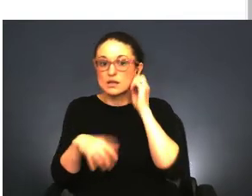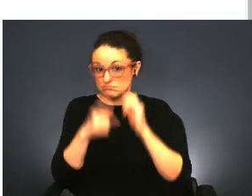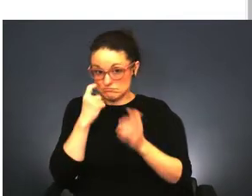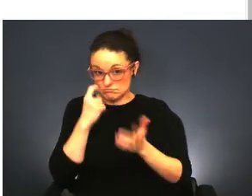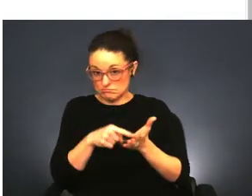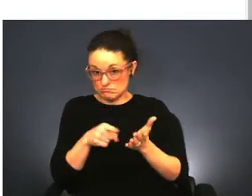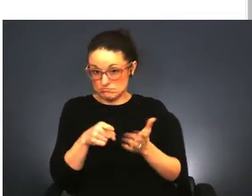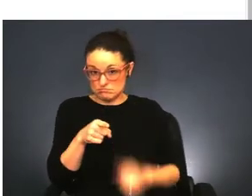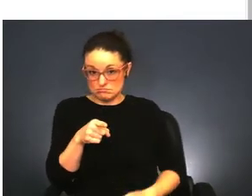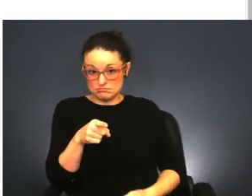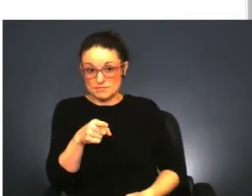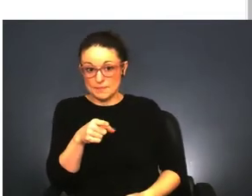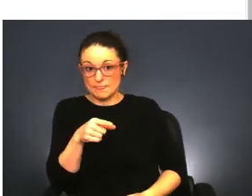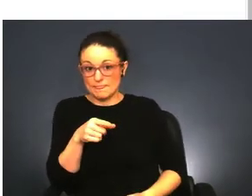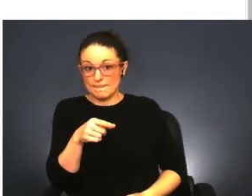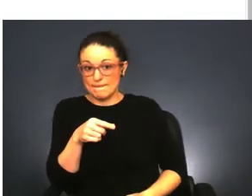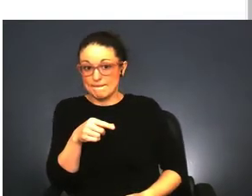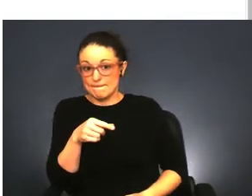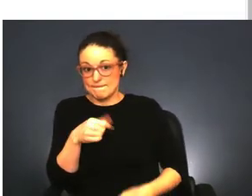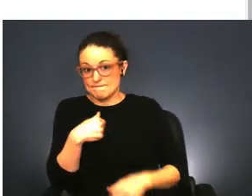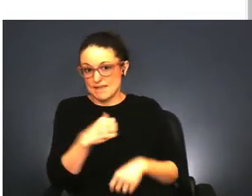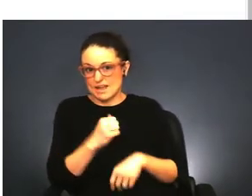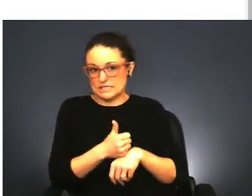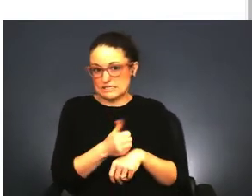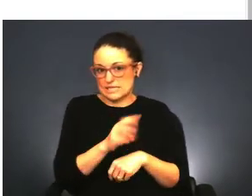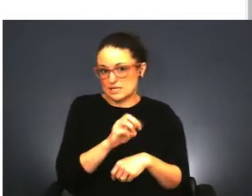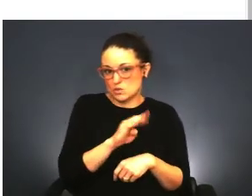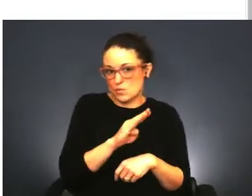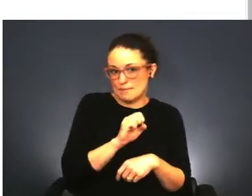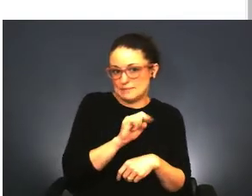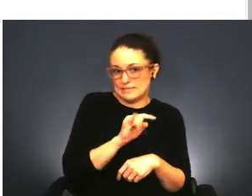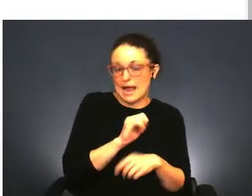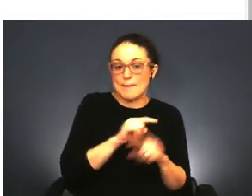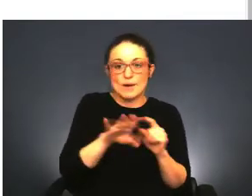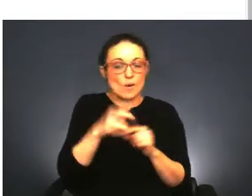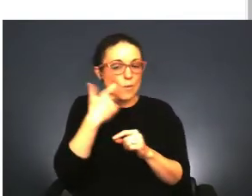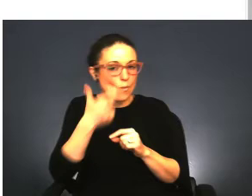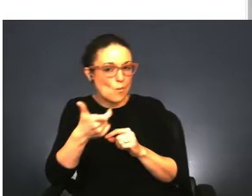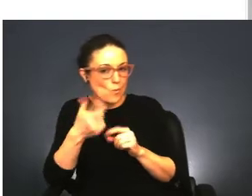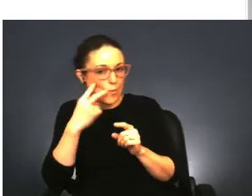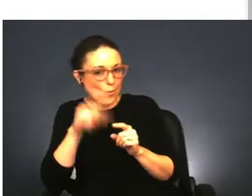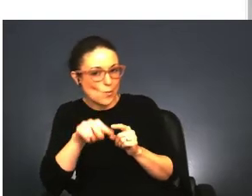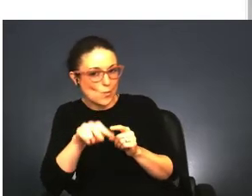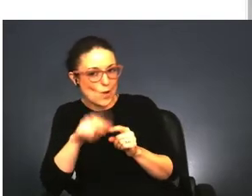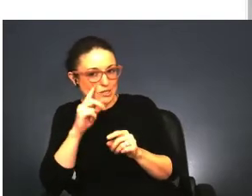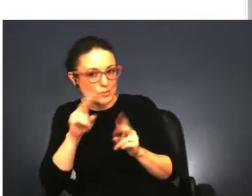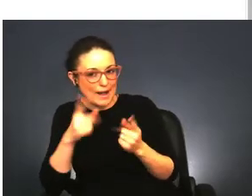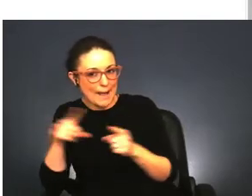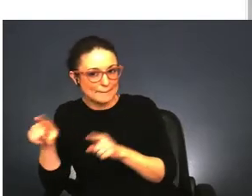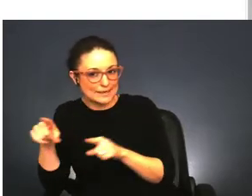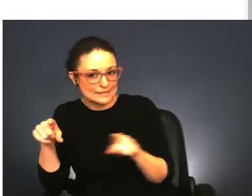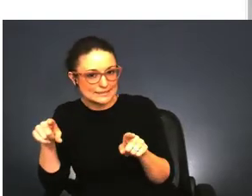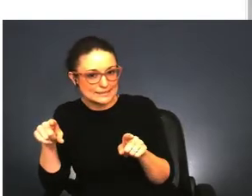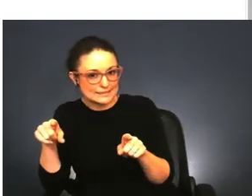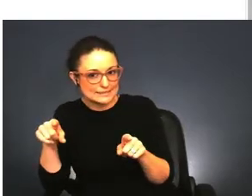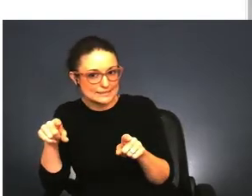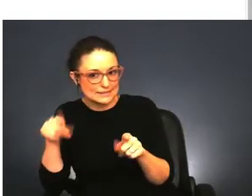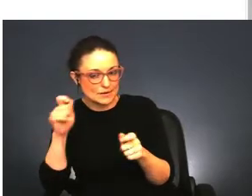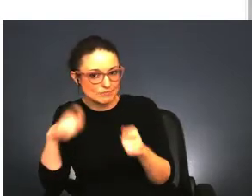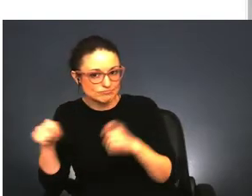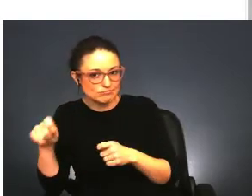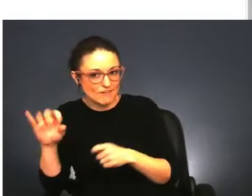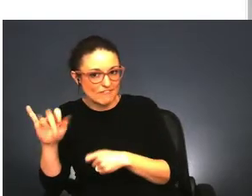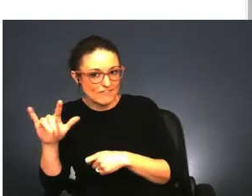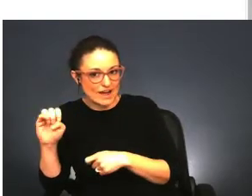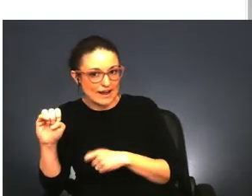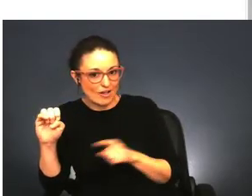this, I had this set to website. Okay, watch what happens down here when I choose file upload.